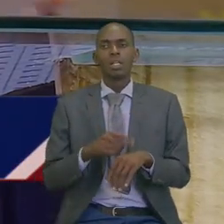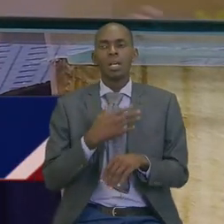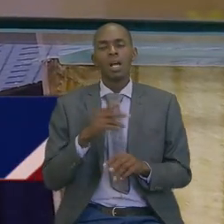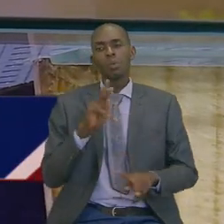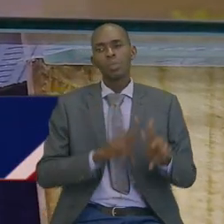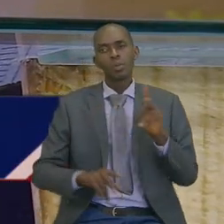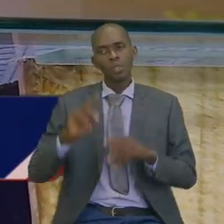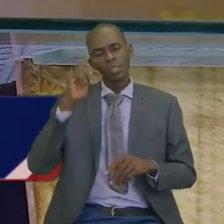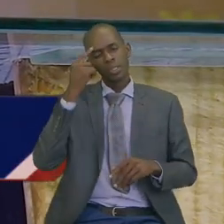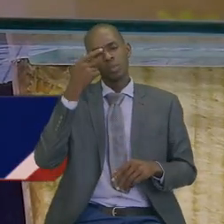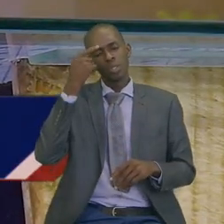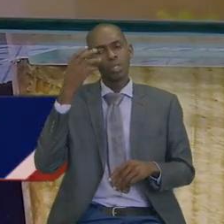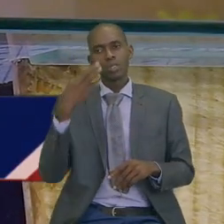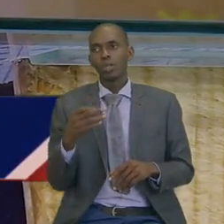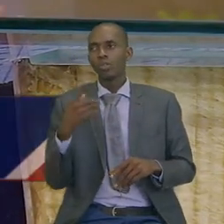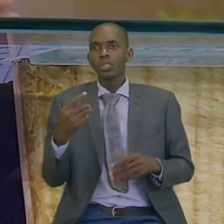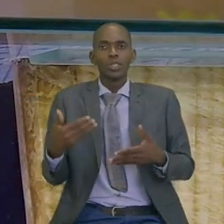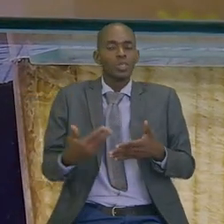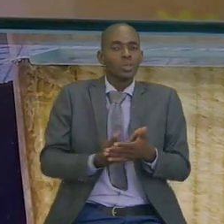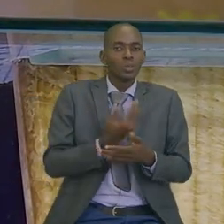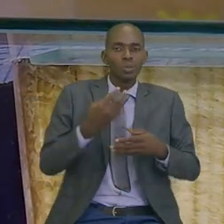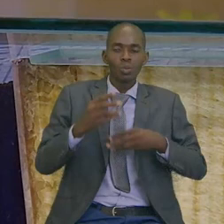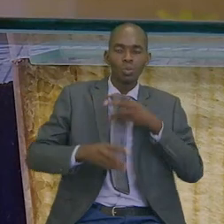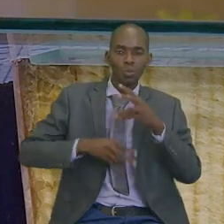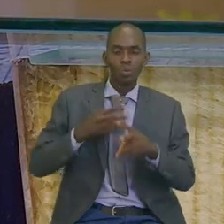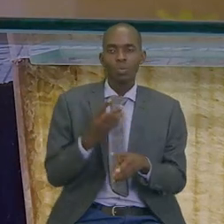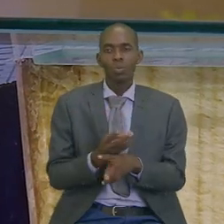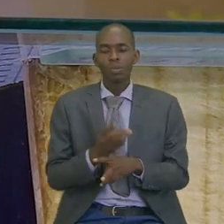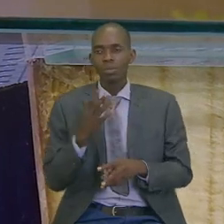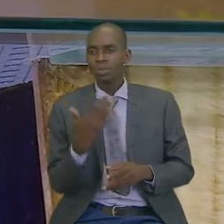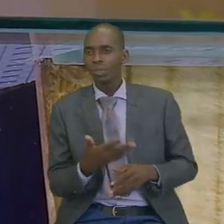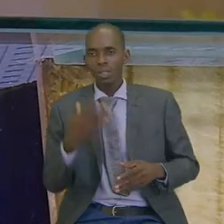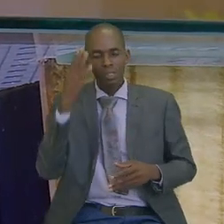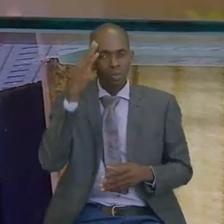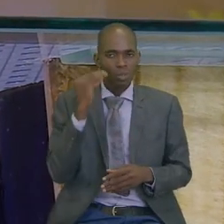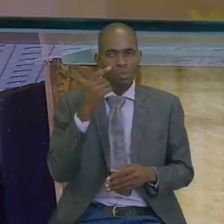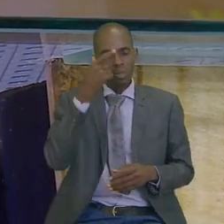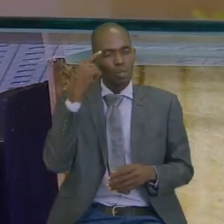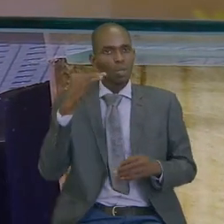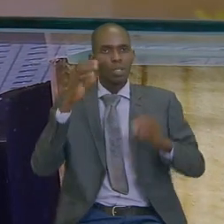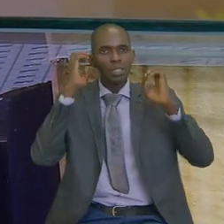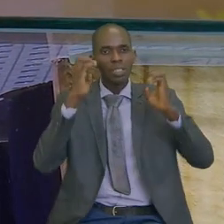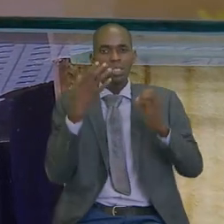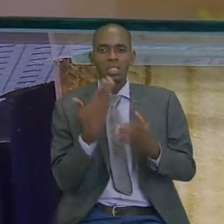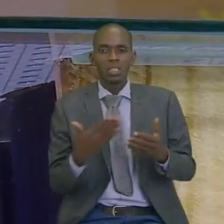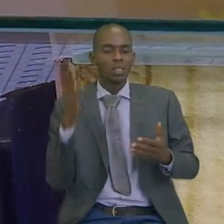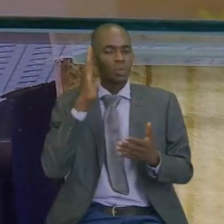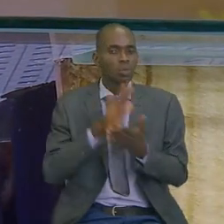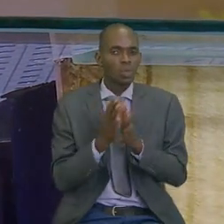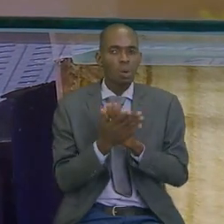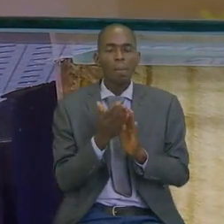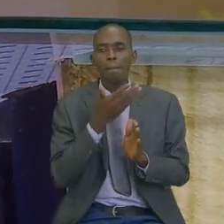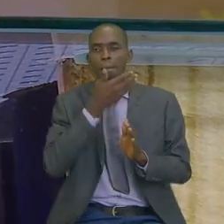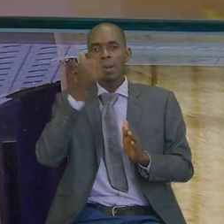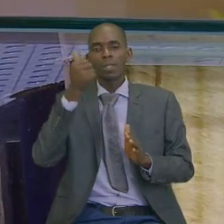of civilization, because of education, because of this and that, things will be getting better and better and